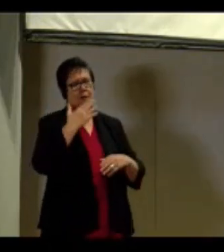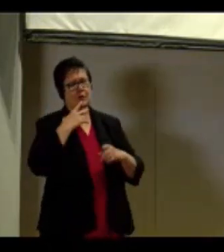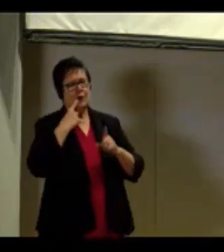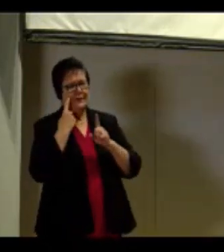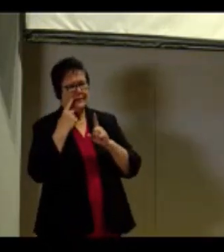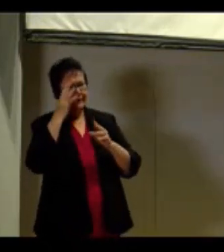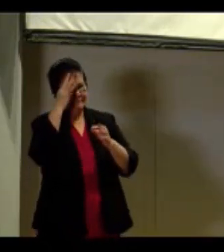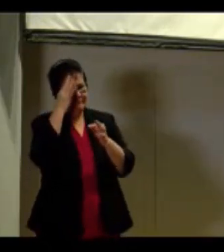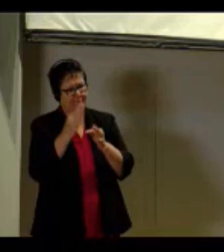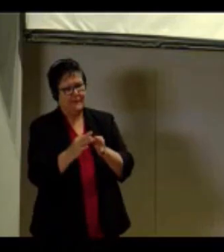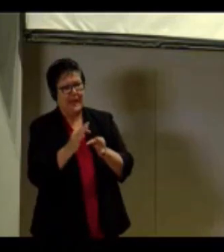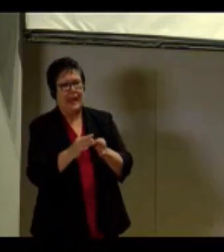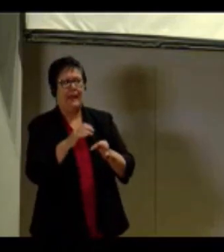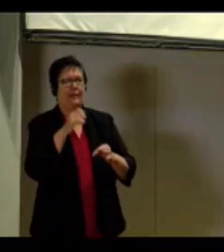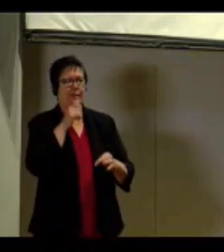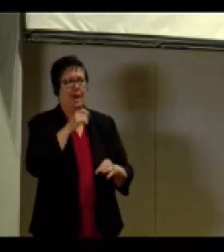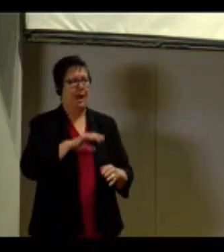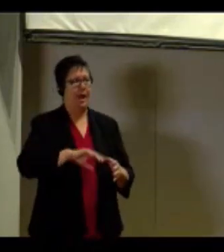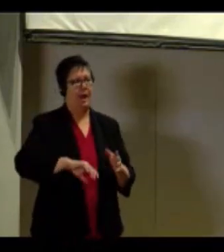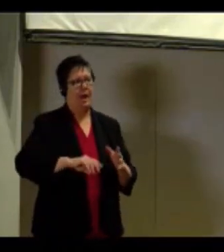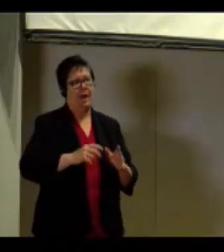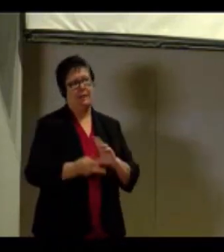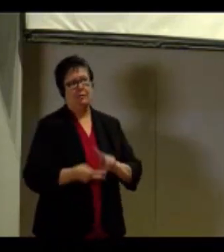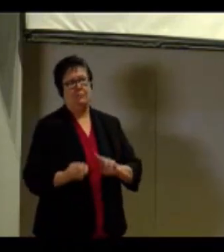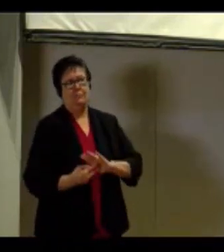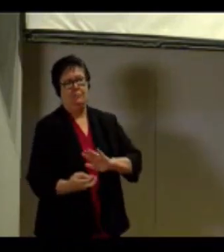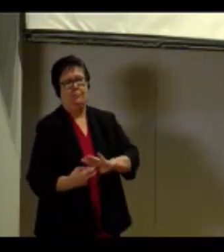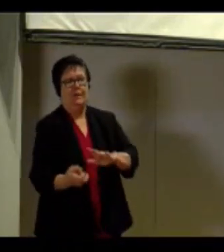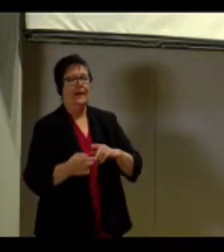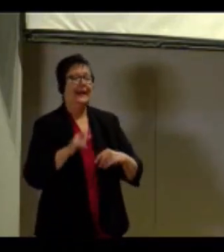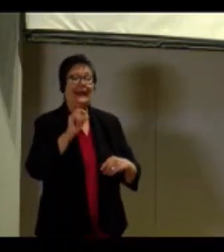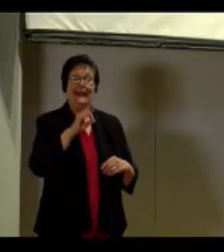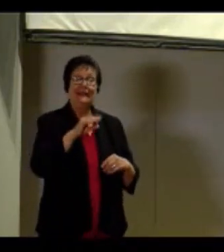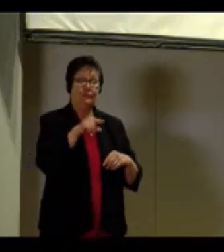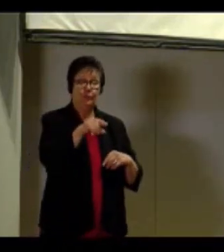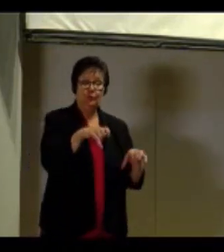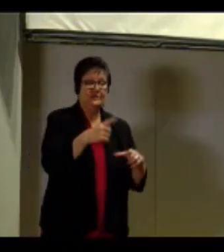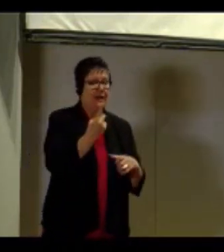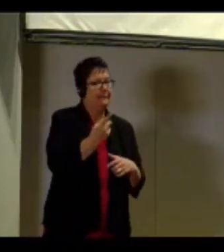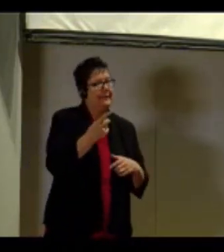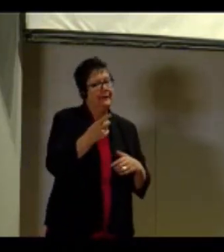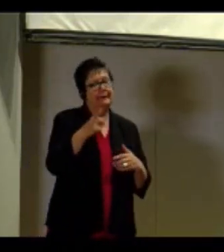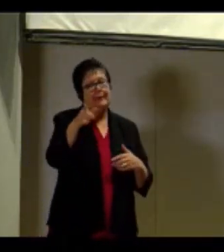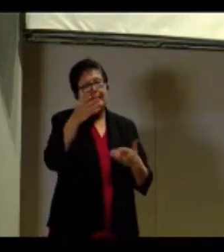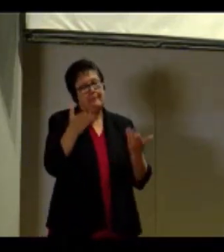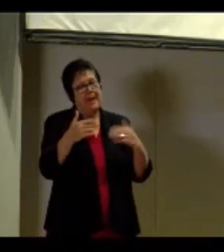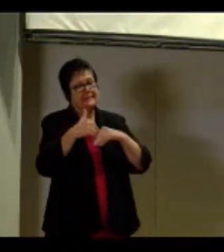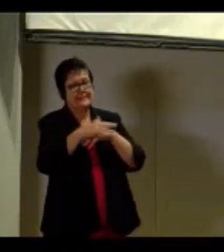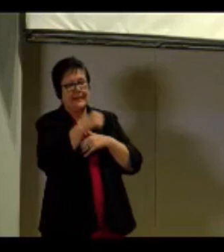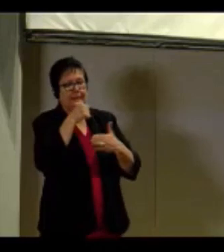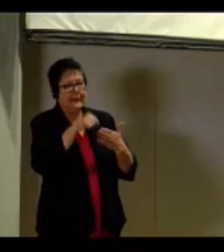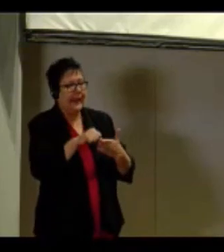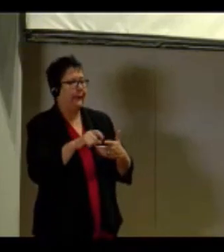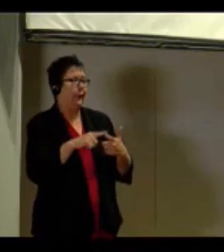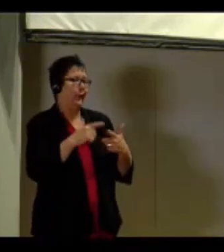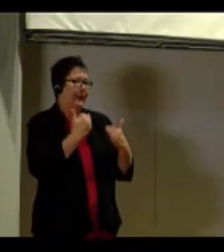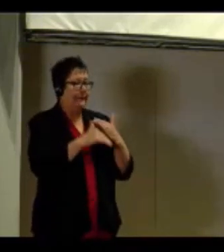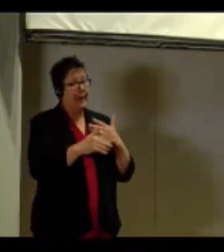you've done something that they're not happy with, usually you'll get a letter, and I've had many of those. You'll get an email, you might get a nasty phone